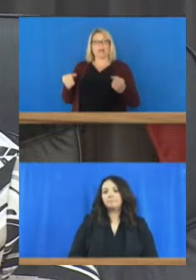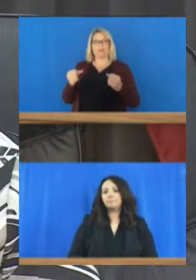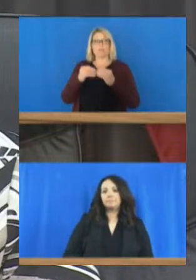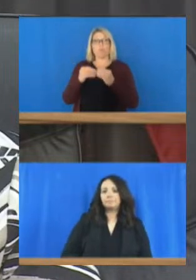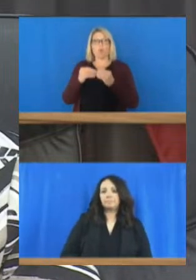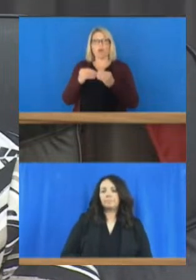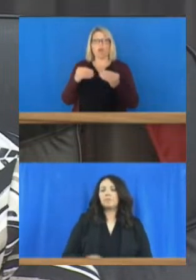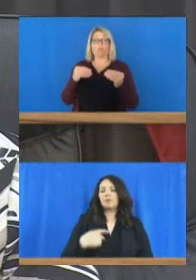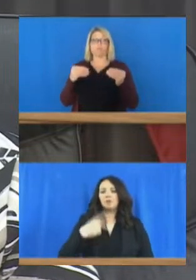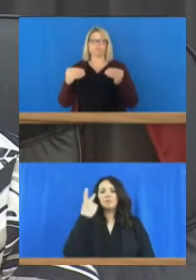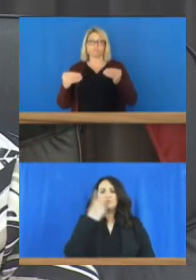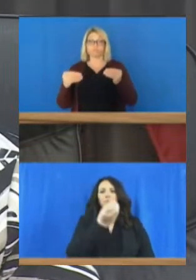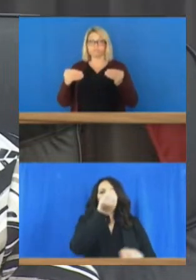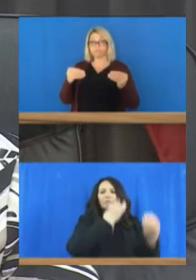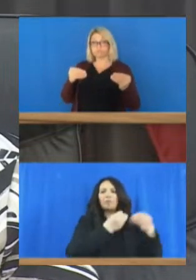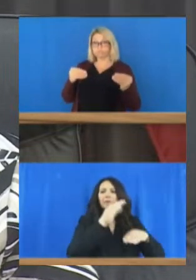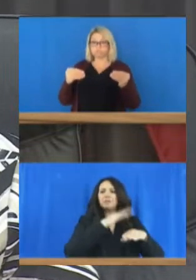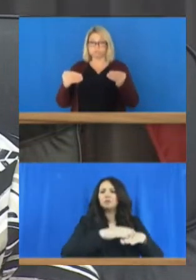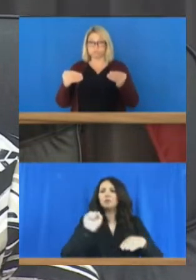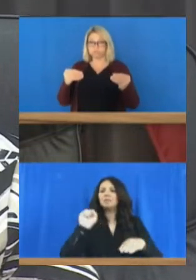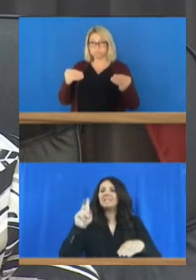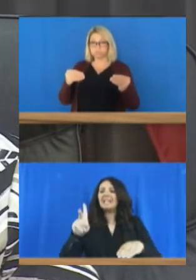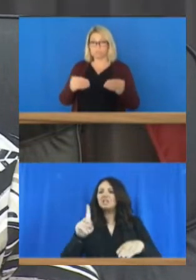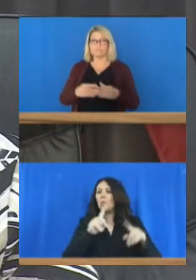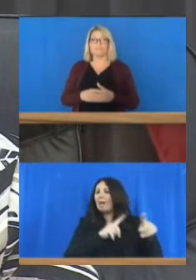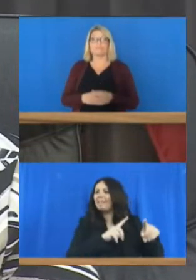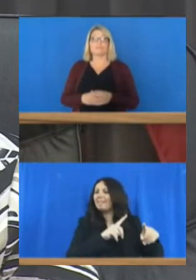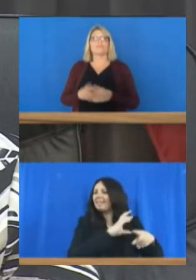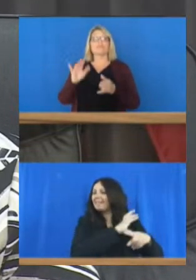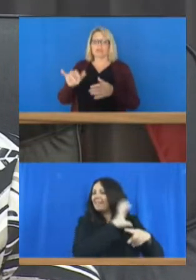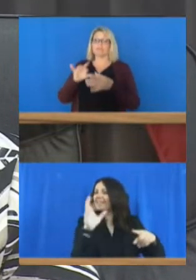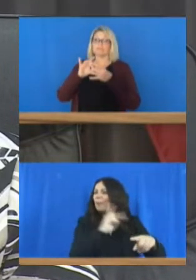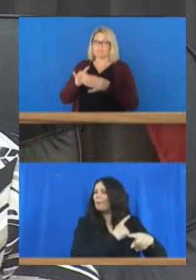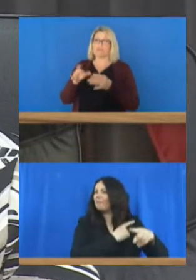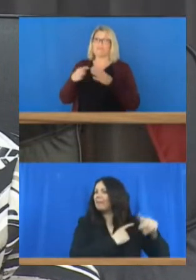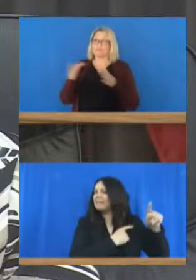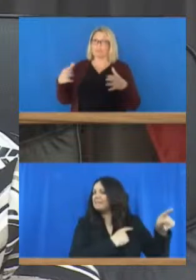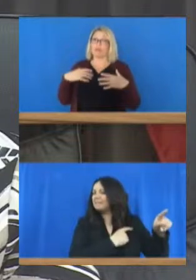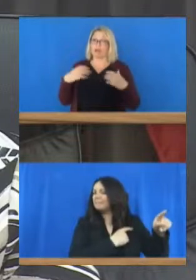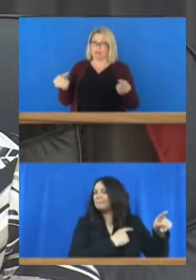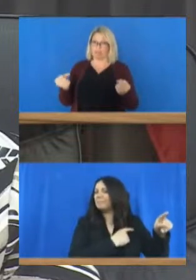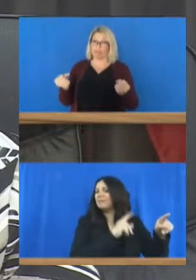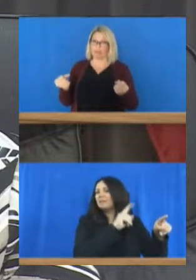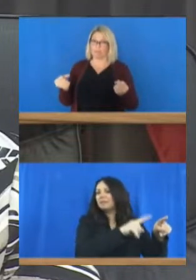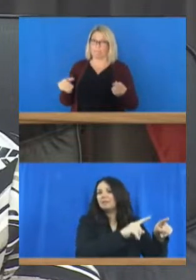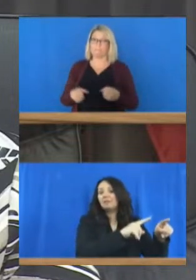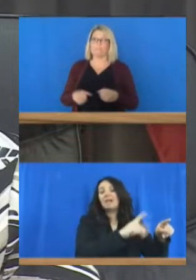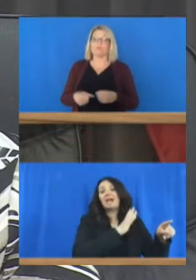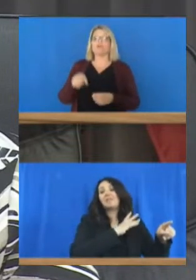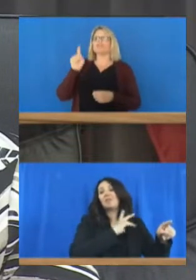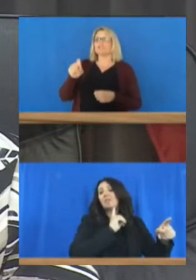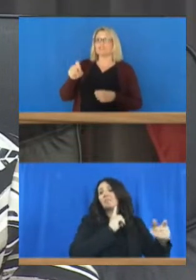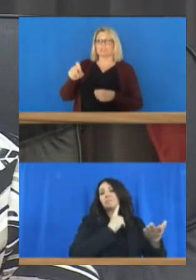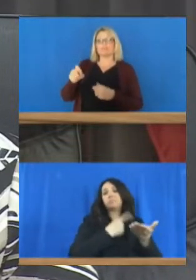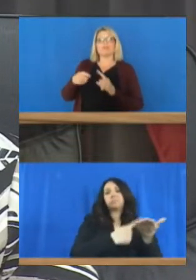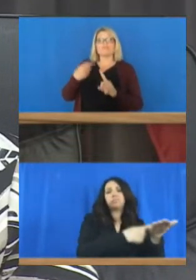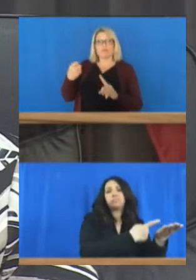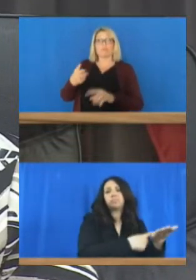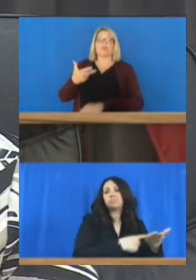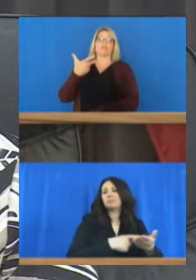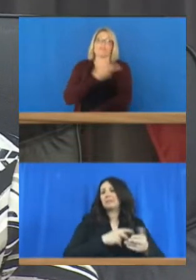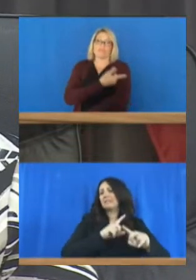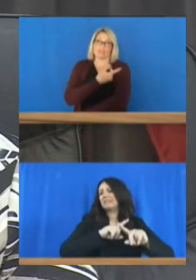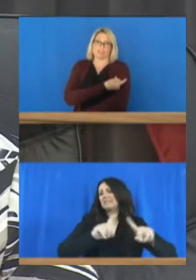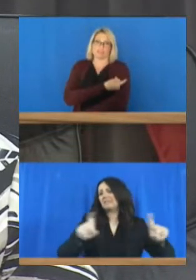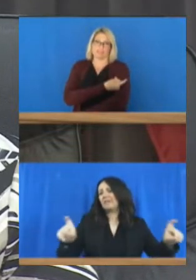today? Yes, thanks. There have been cases, especially in Ontario, of people using the land border between U.S.